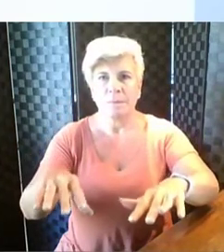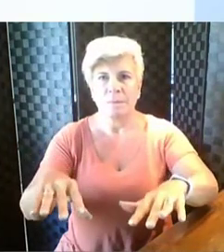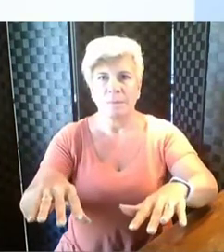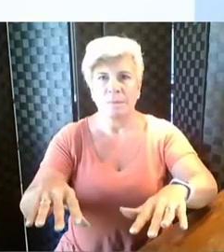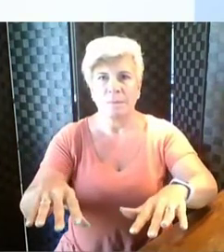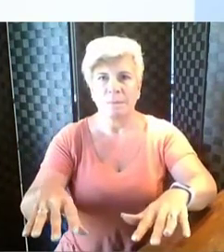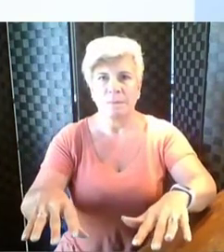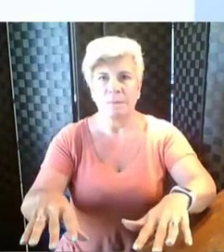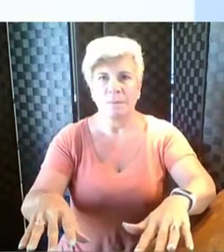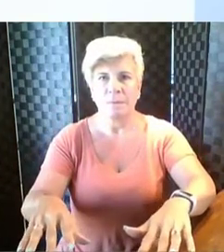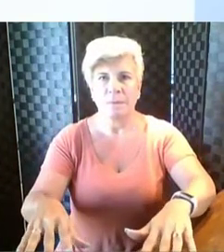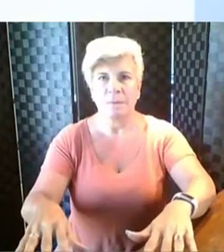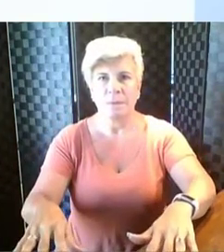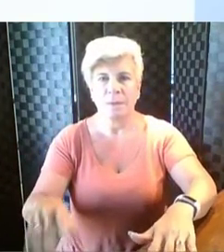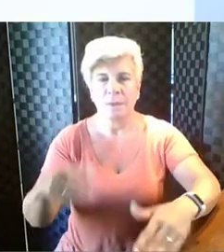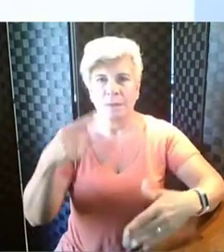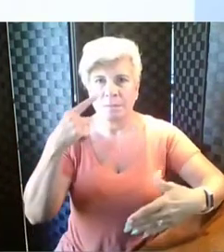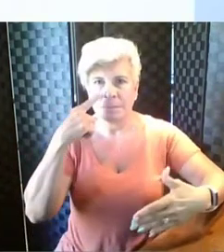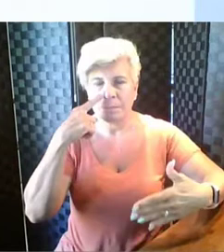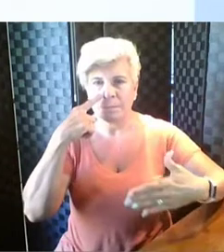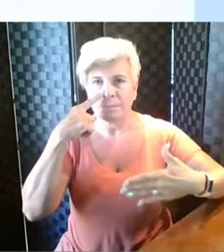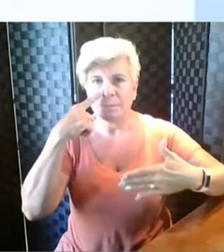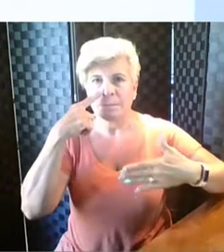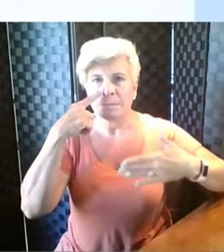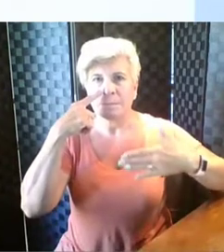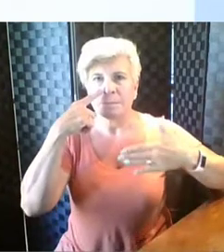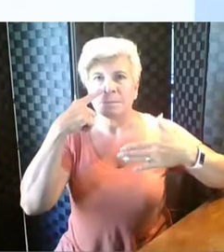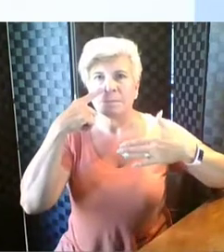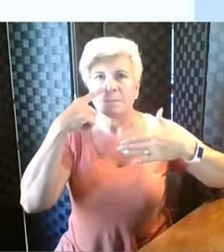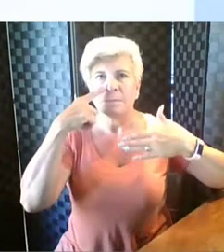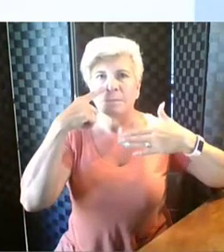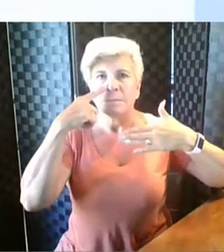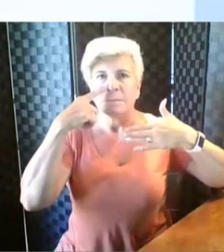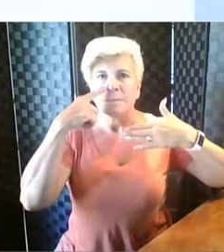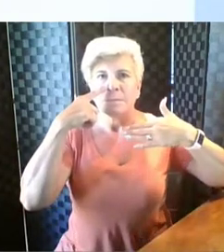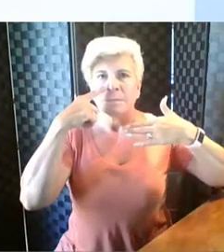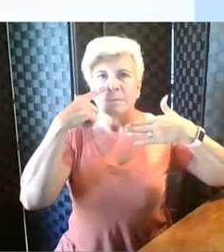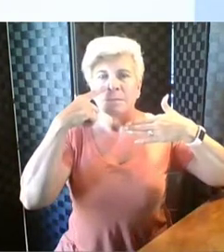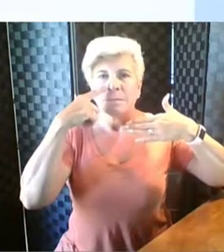Good job. We're going to do that 2 more times. Here we go. Big deep breath in.